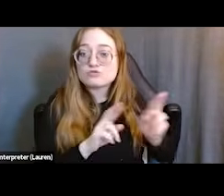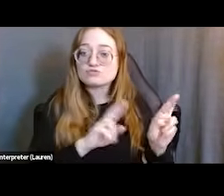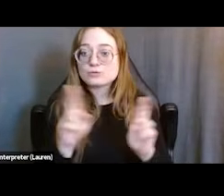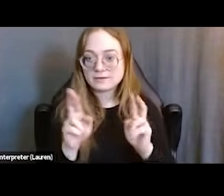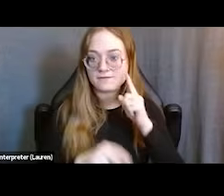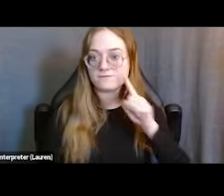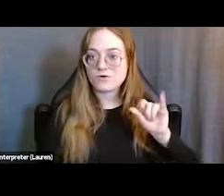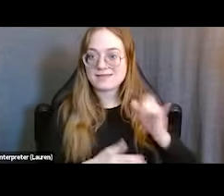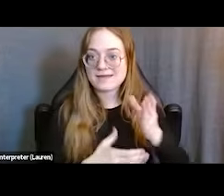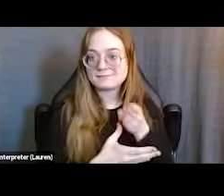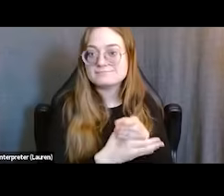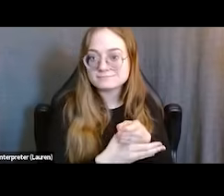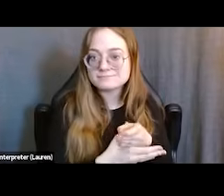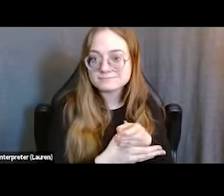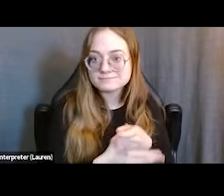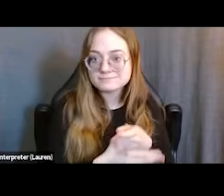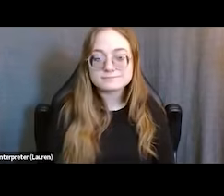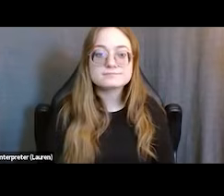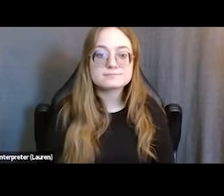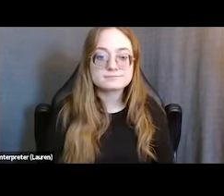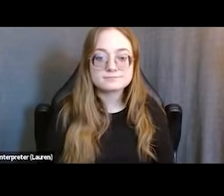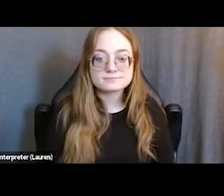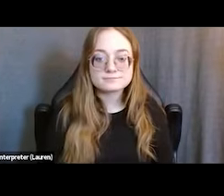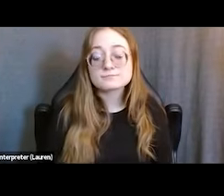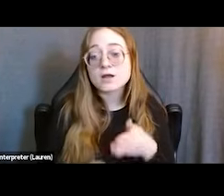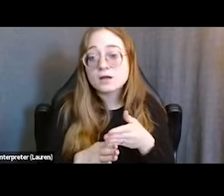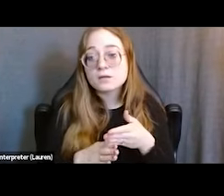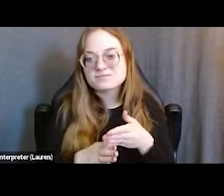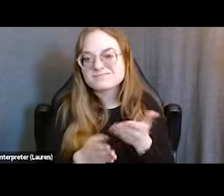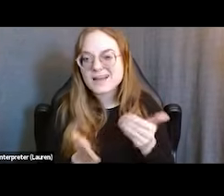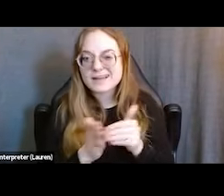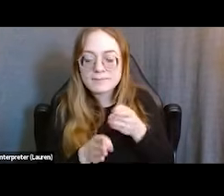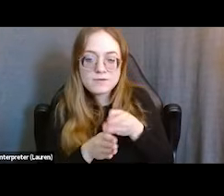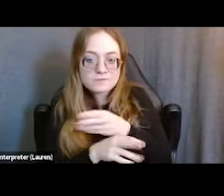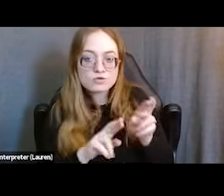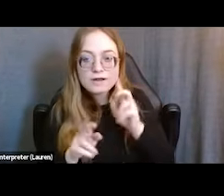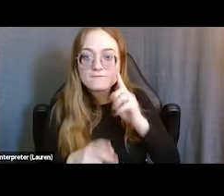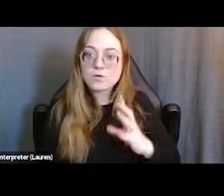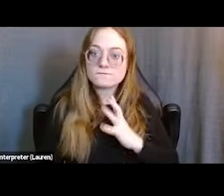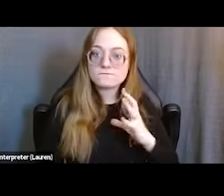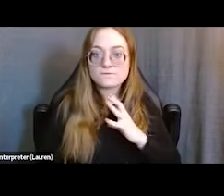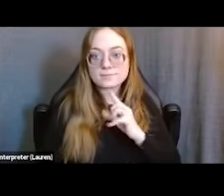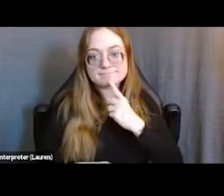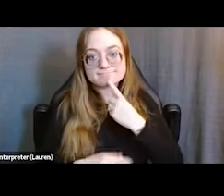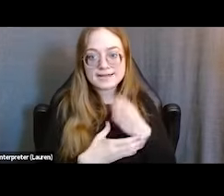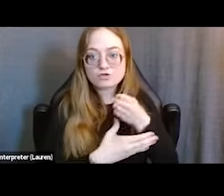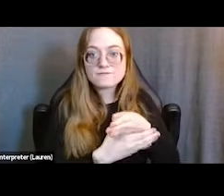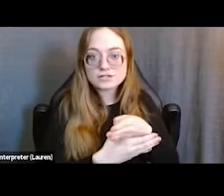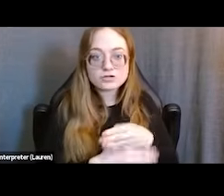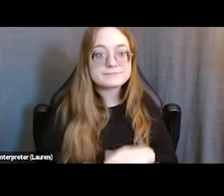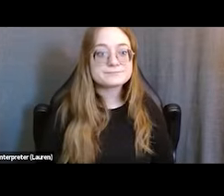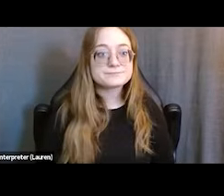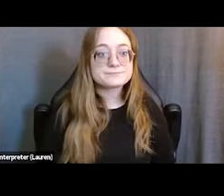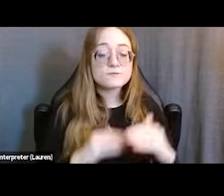they're addressing some of the underlying needs before they might be ready for formal intervention. In stabilization,